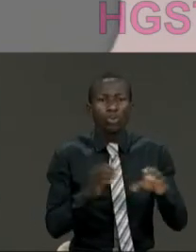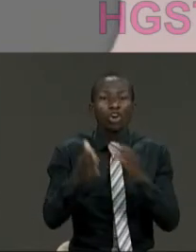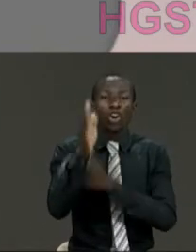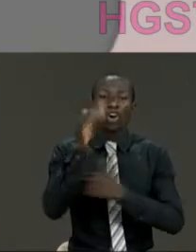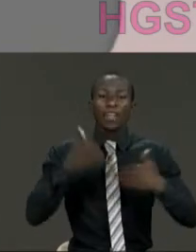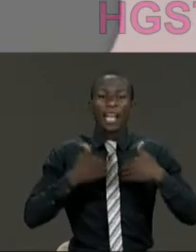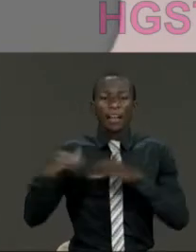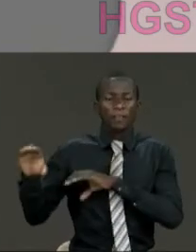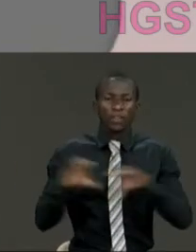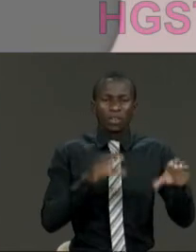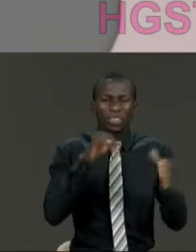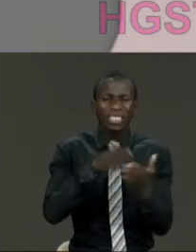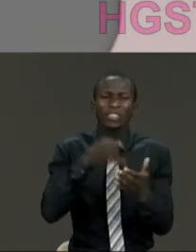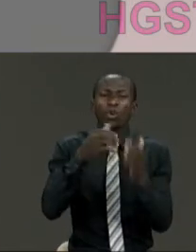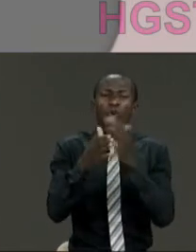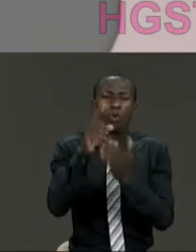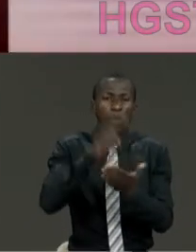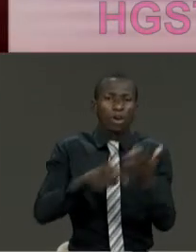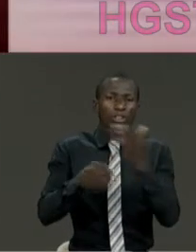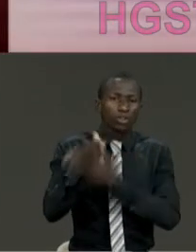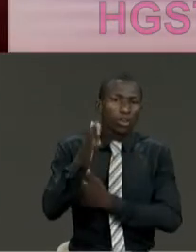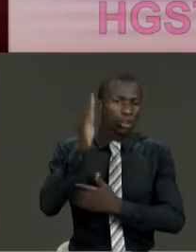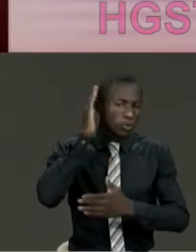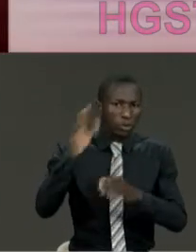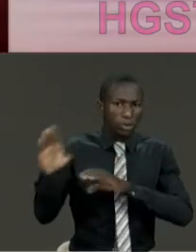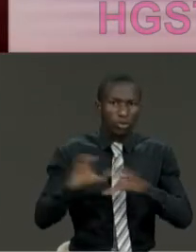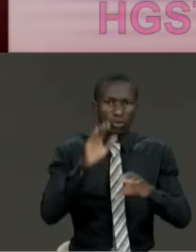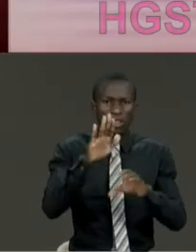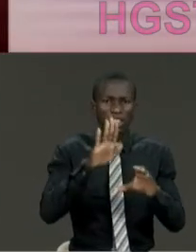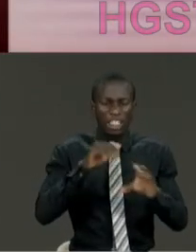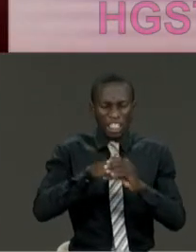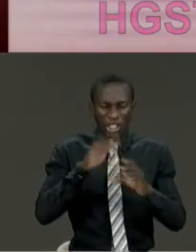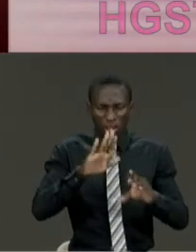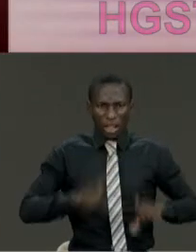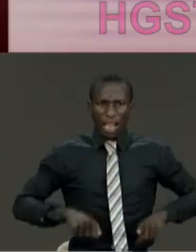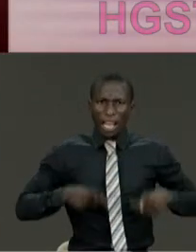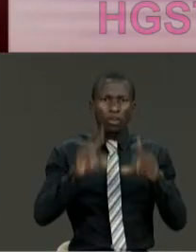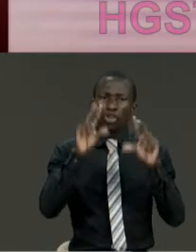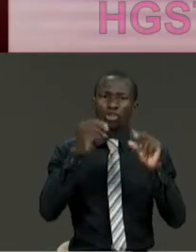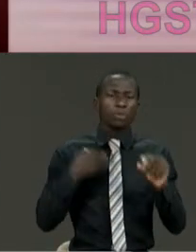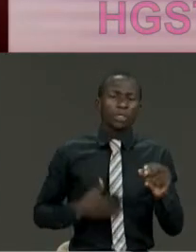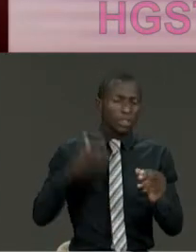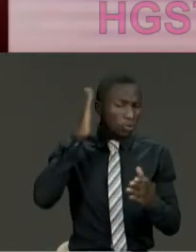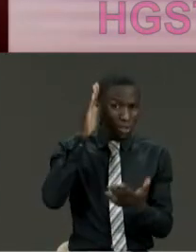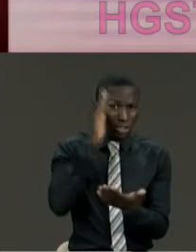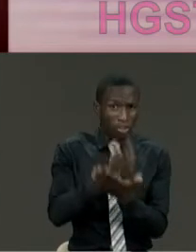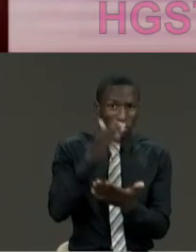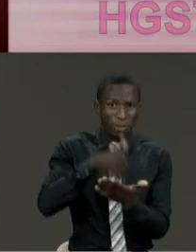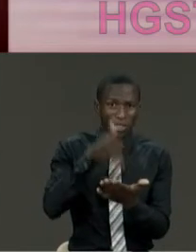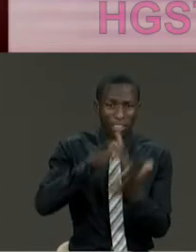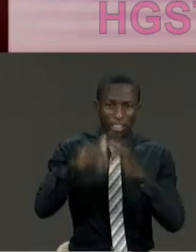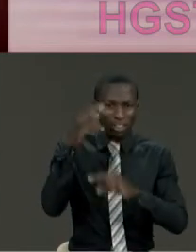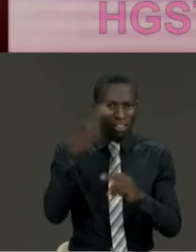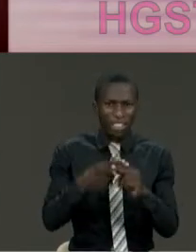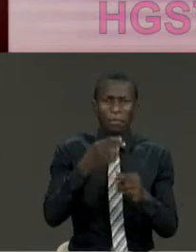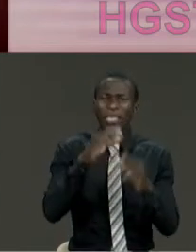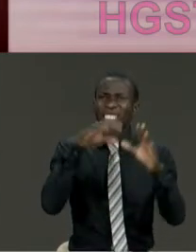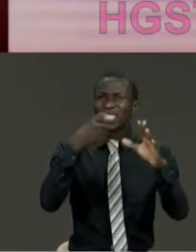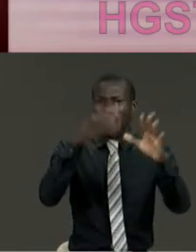will be able to stop it in Jesus' name. You're going to pray and say, Father, before end of this year, let